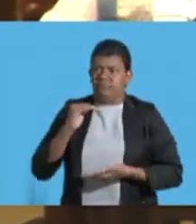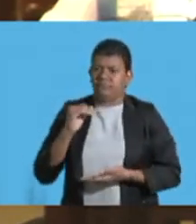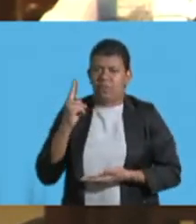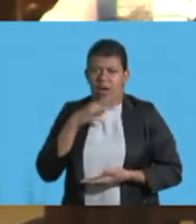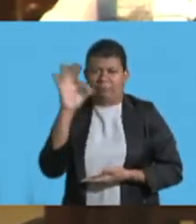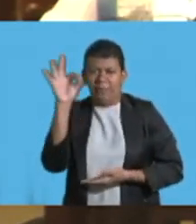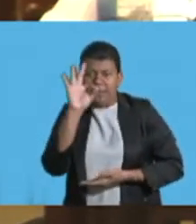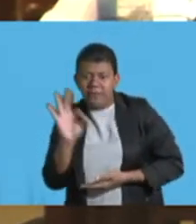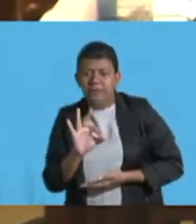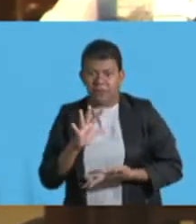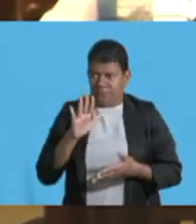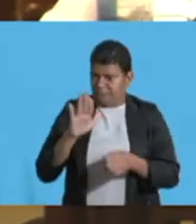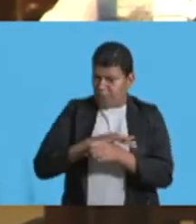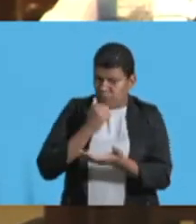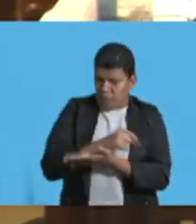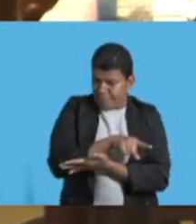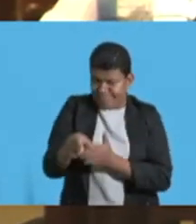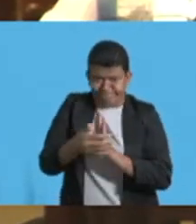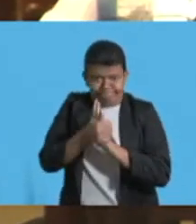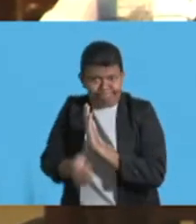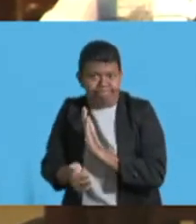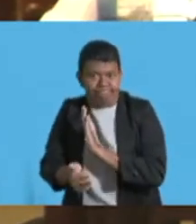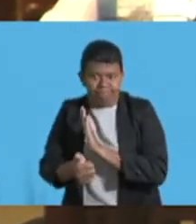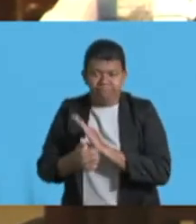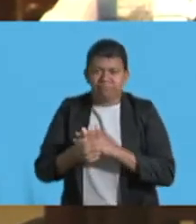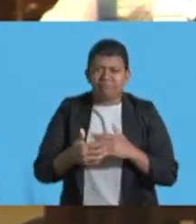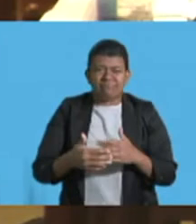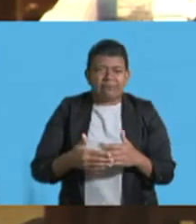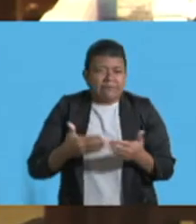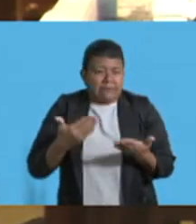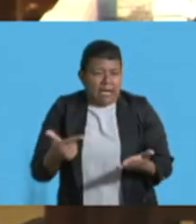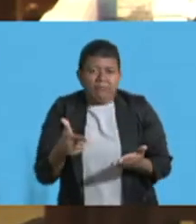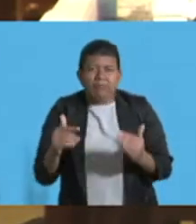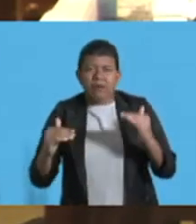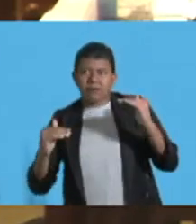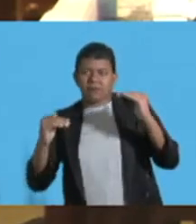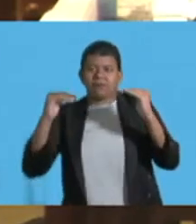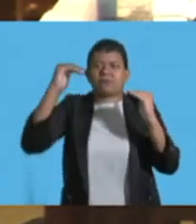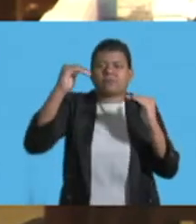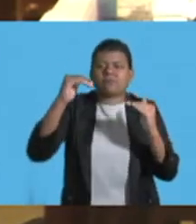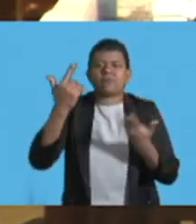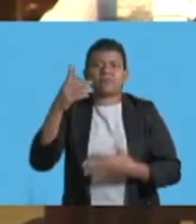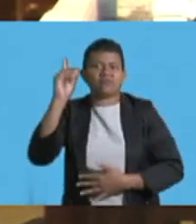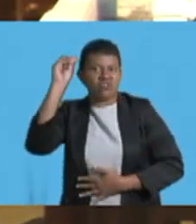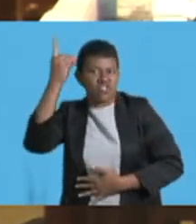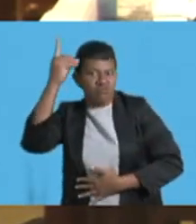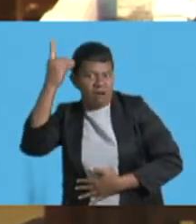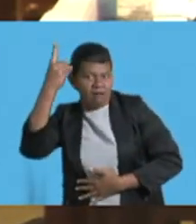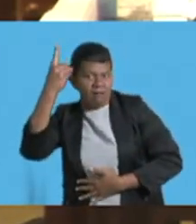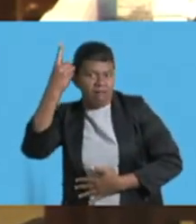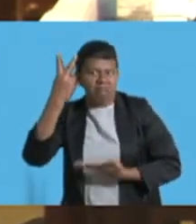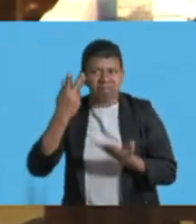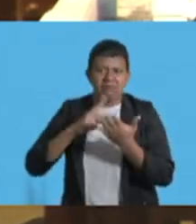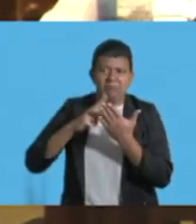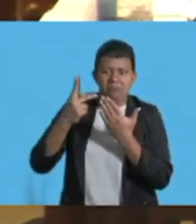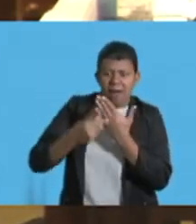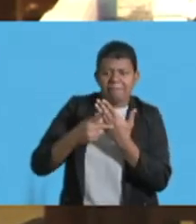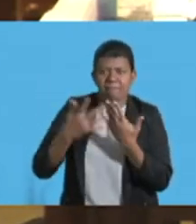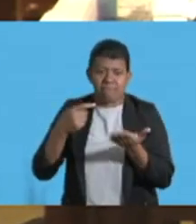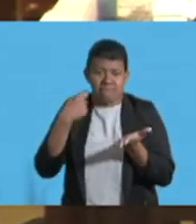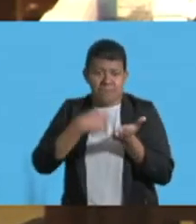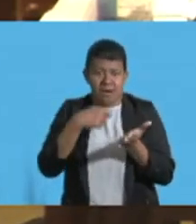approval to commence the diploma program. This has been supported with an operating grant of $3.5